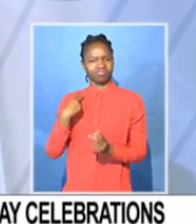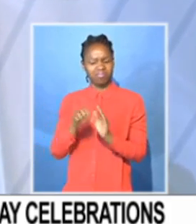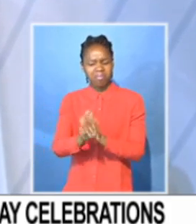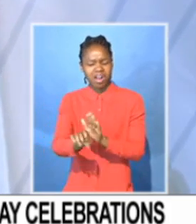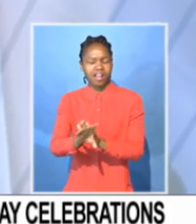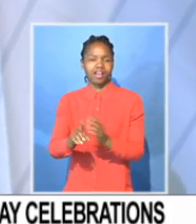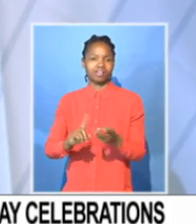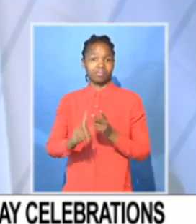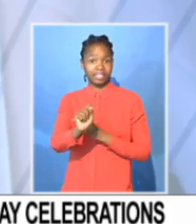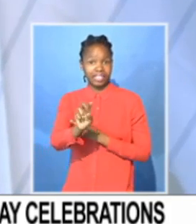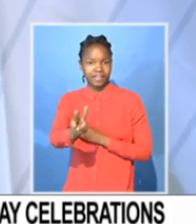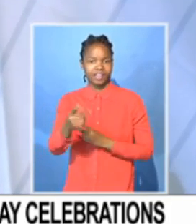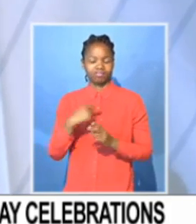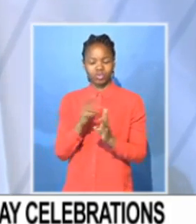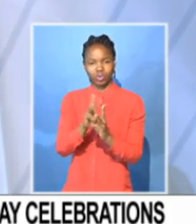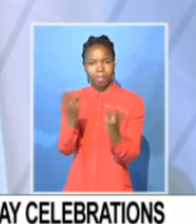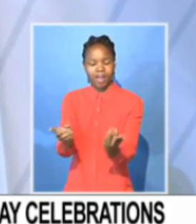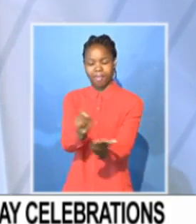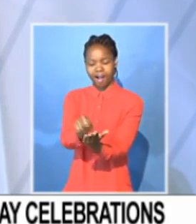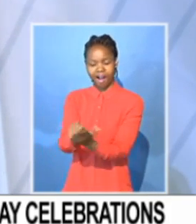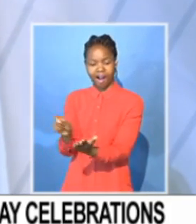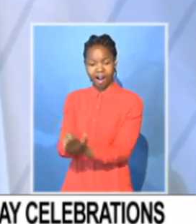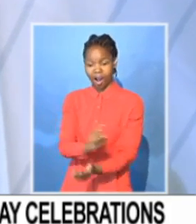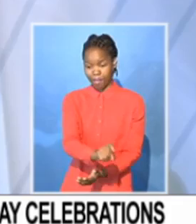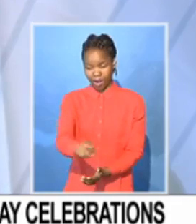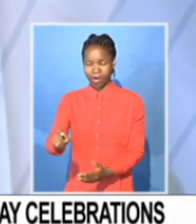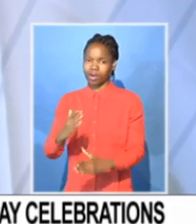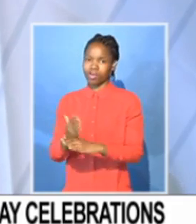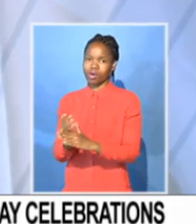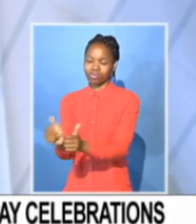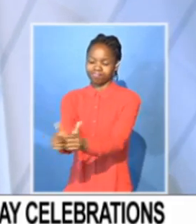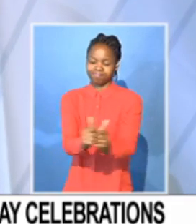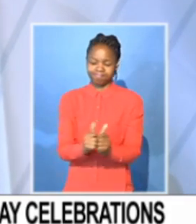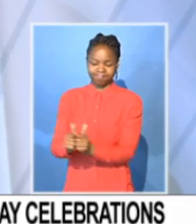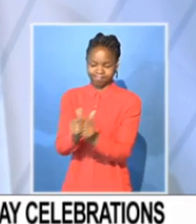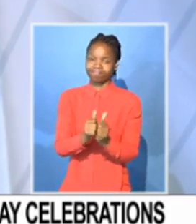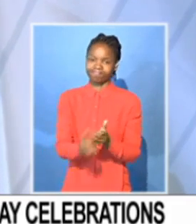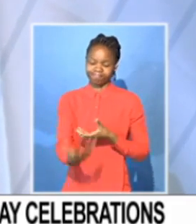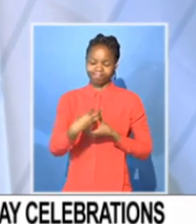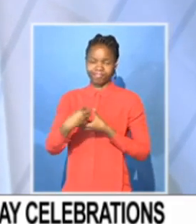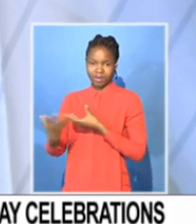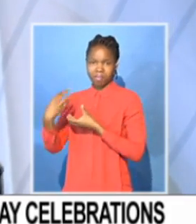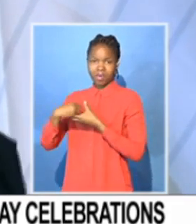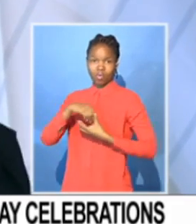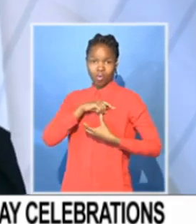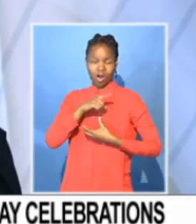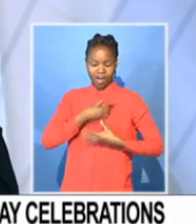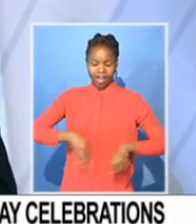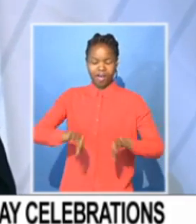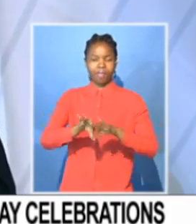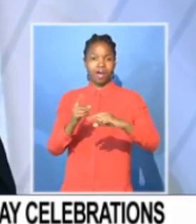houses will have a valuable impact in encouraging positive